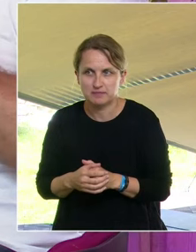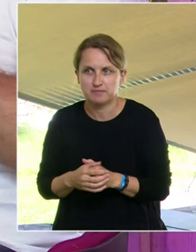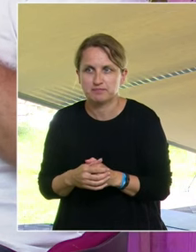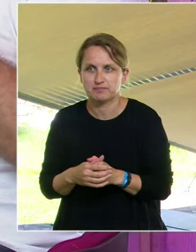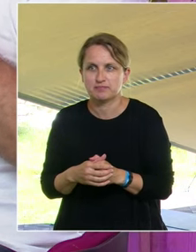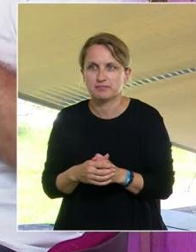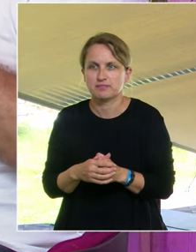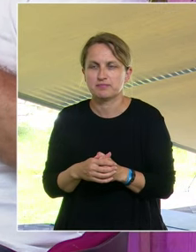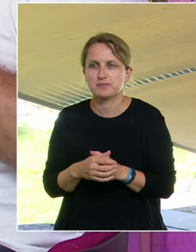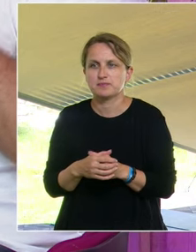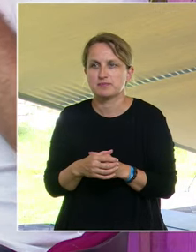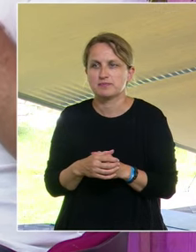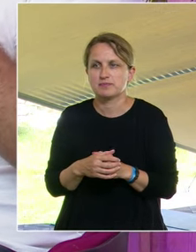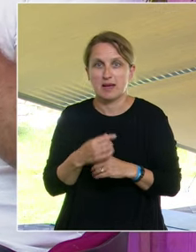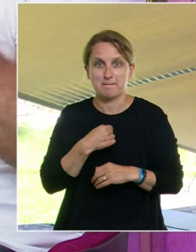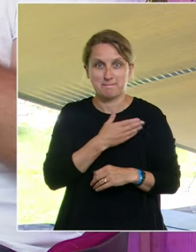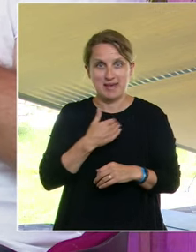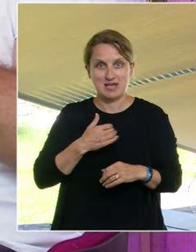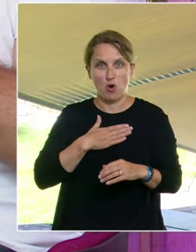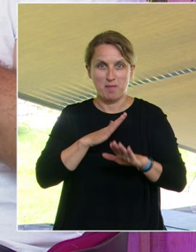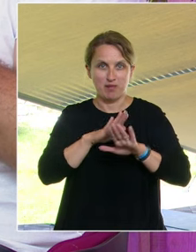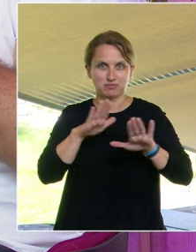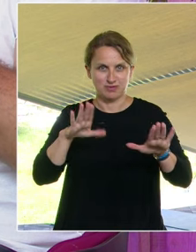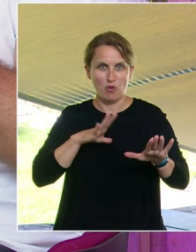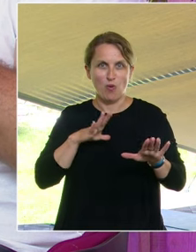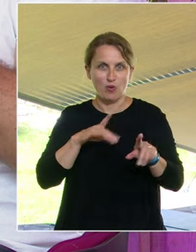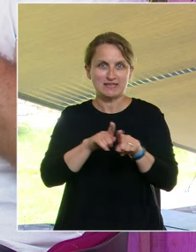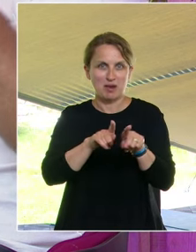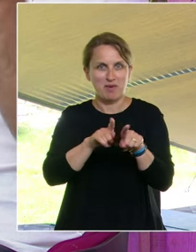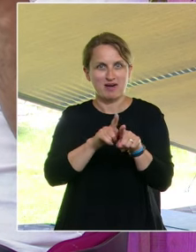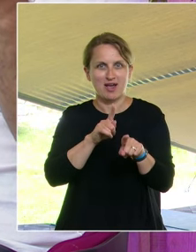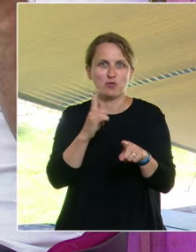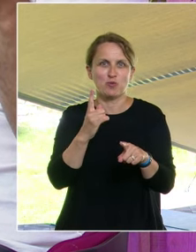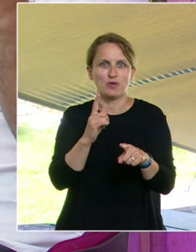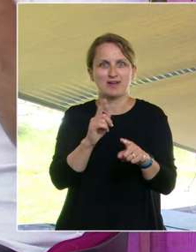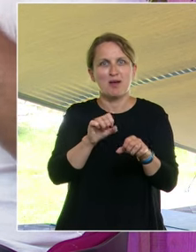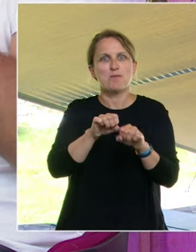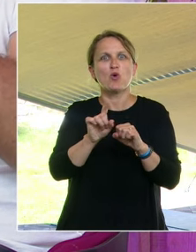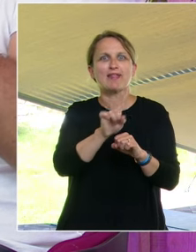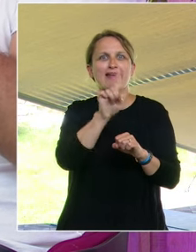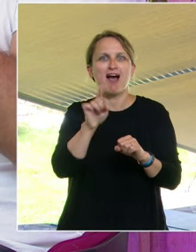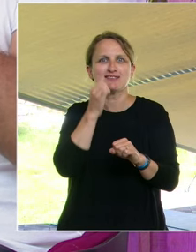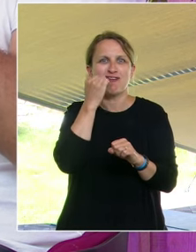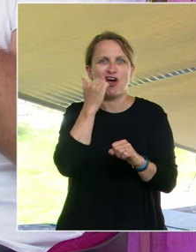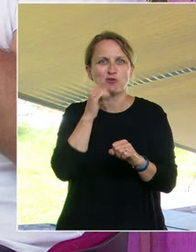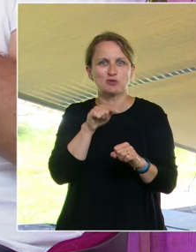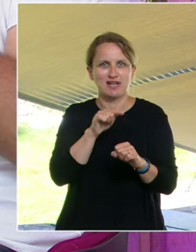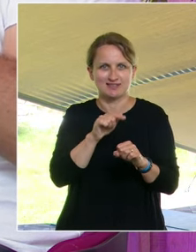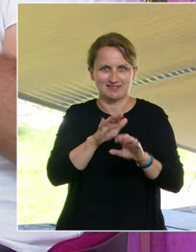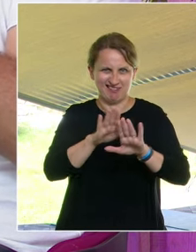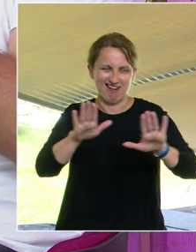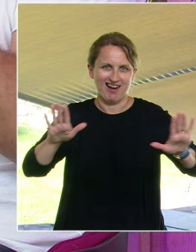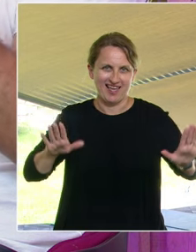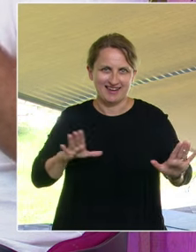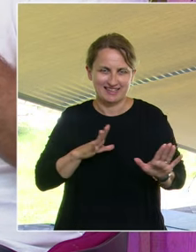just and it's why I think it was similar in a sense. It was trying to actually converge the sort of, you know,